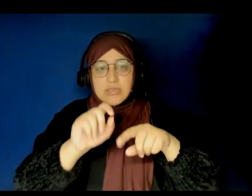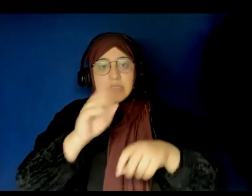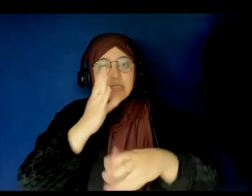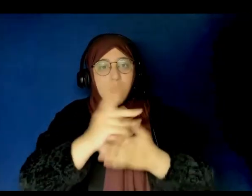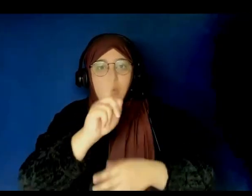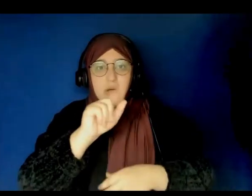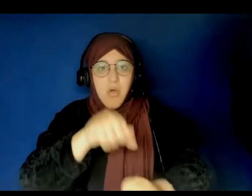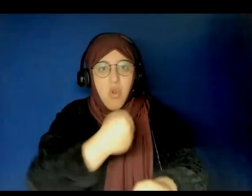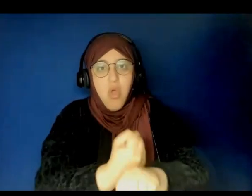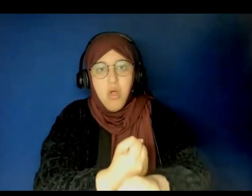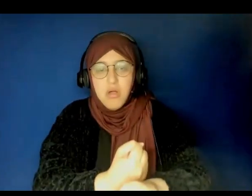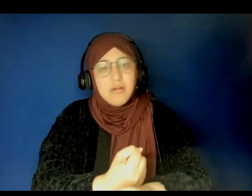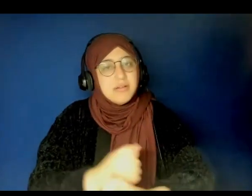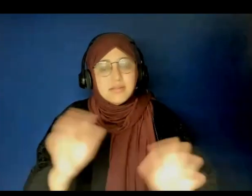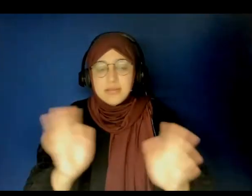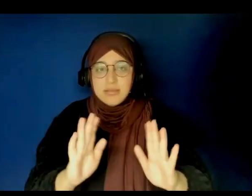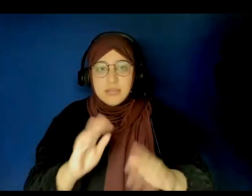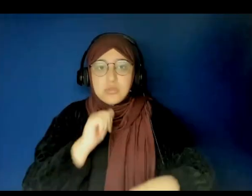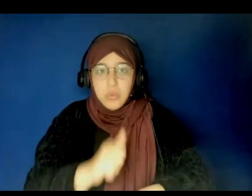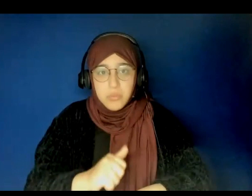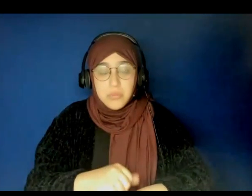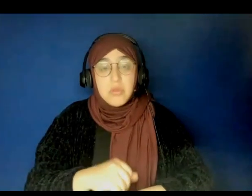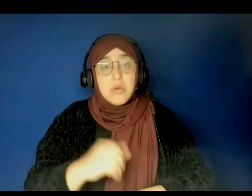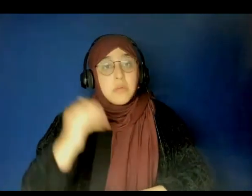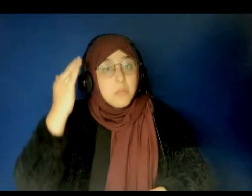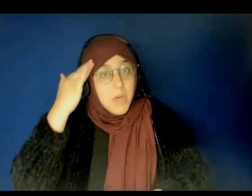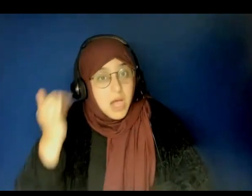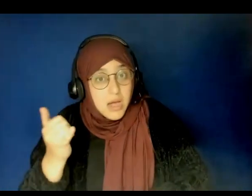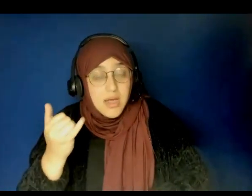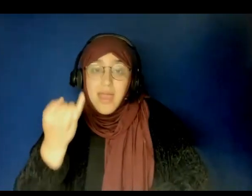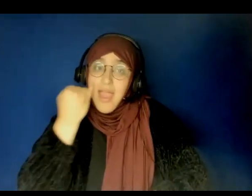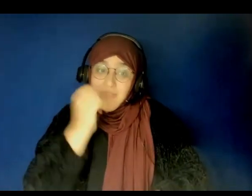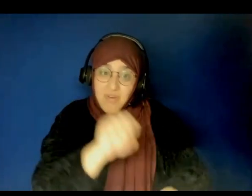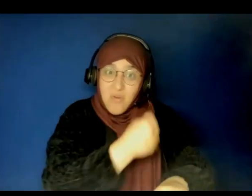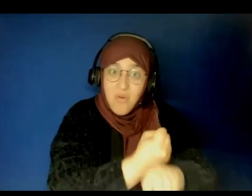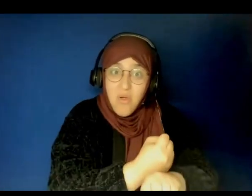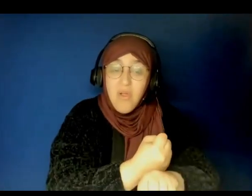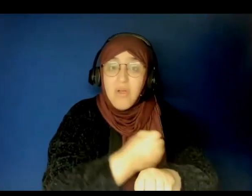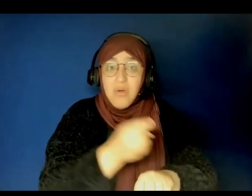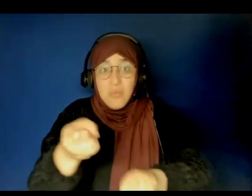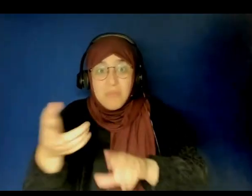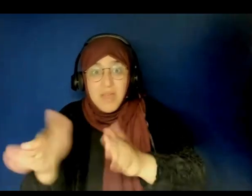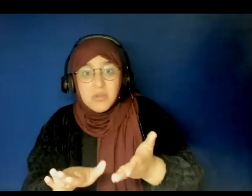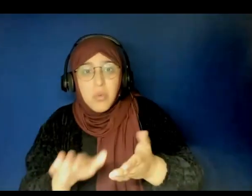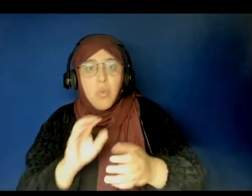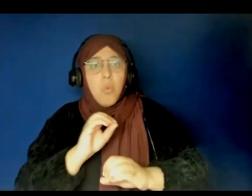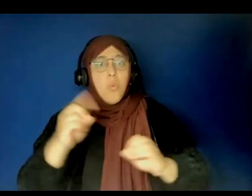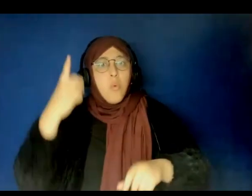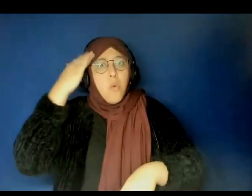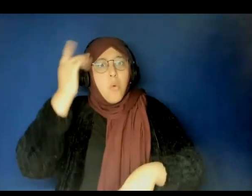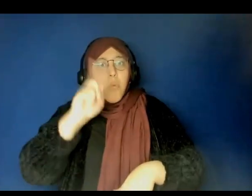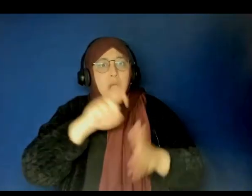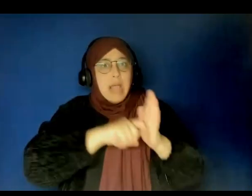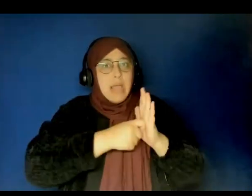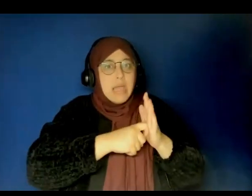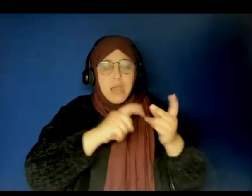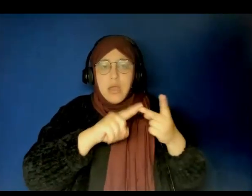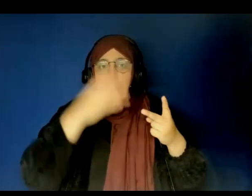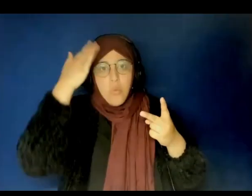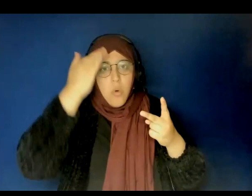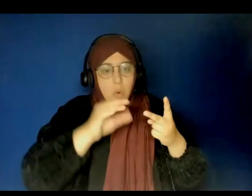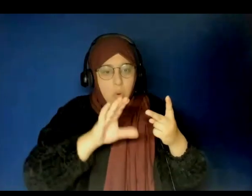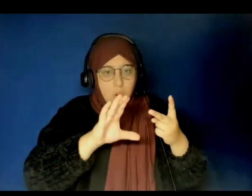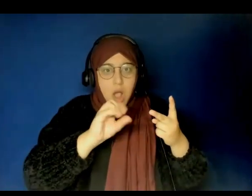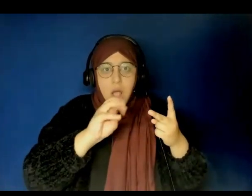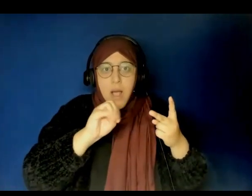Why? Because if it's locked away and you pass away and nobody knows where the key is or what the combination is, no one will